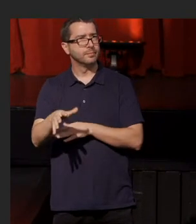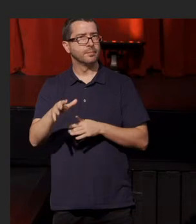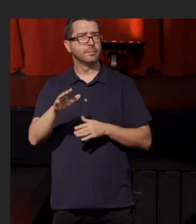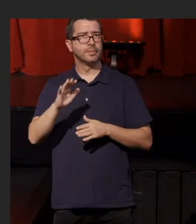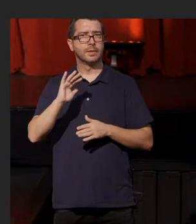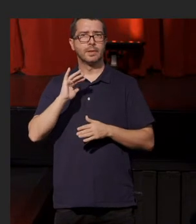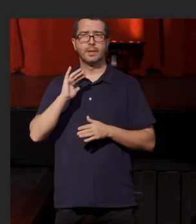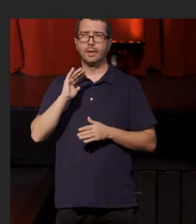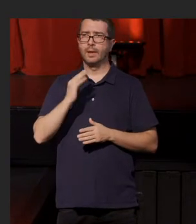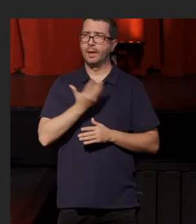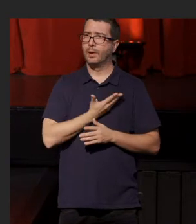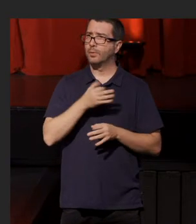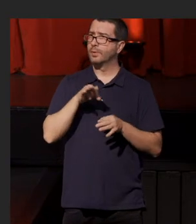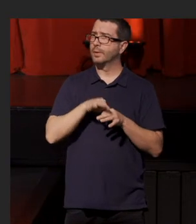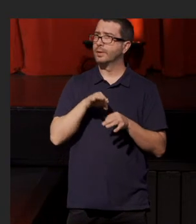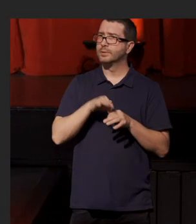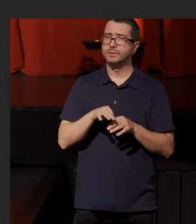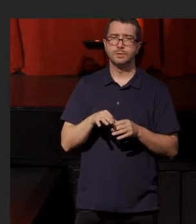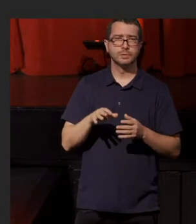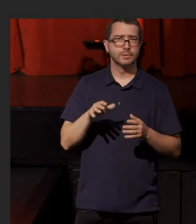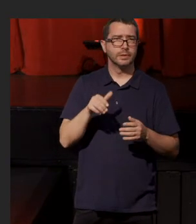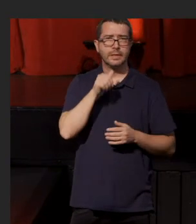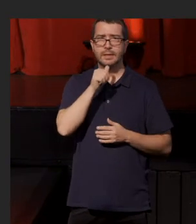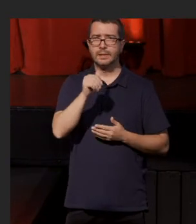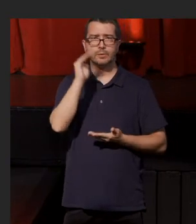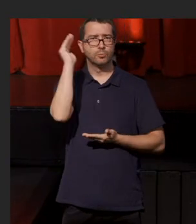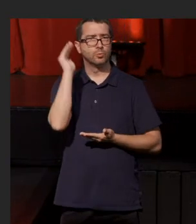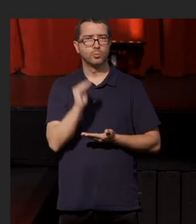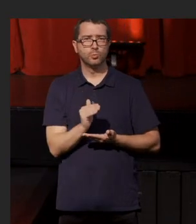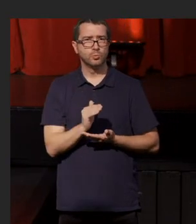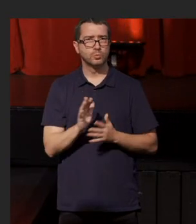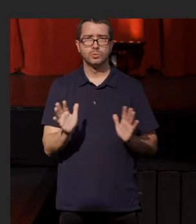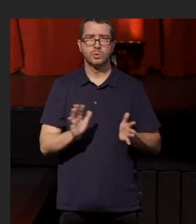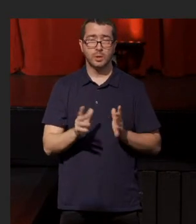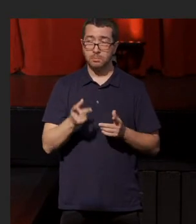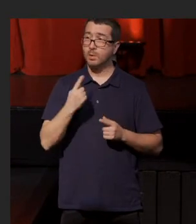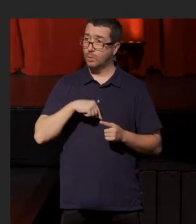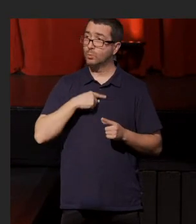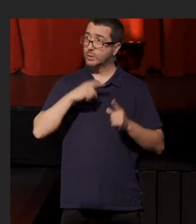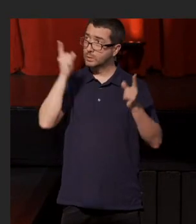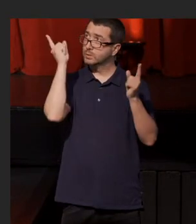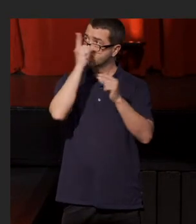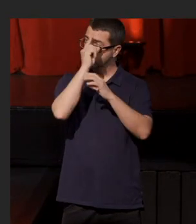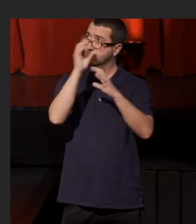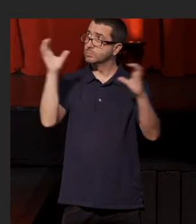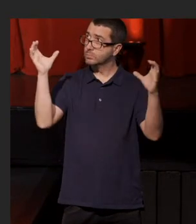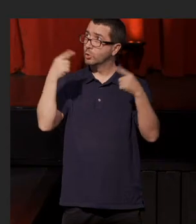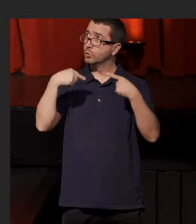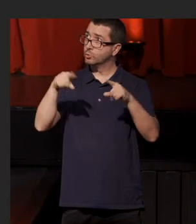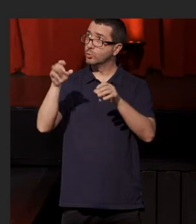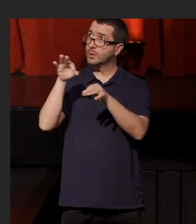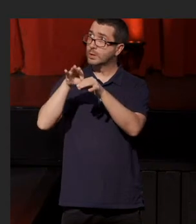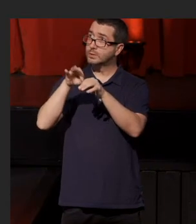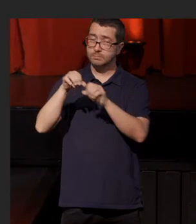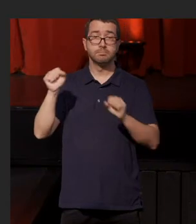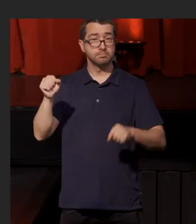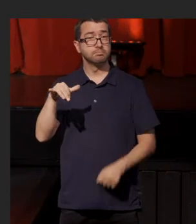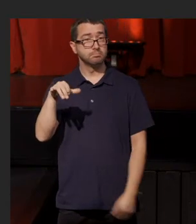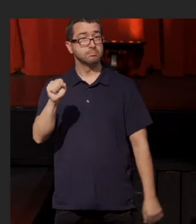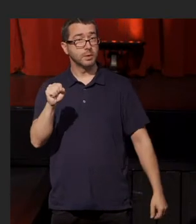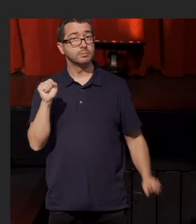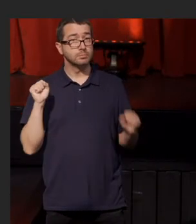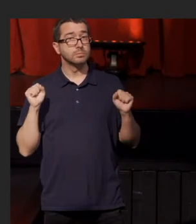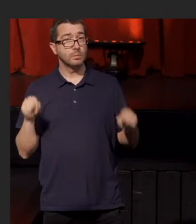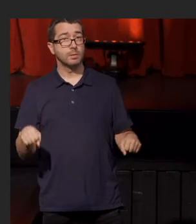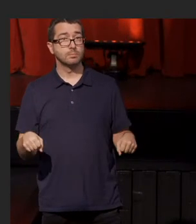our elections. It didn't reduce the integrity there, but we could imagine it happening during an election period. And we